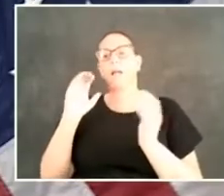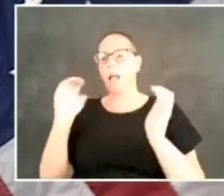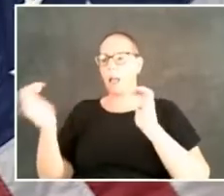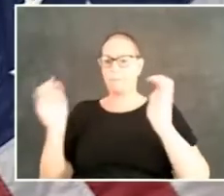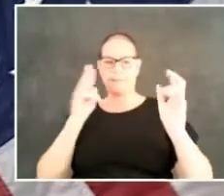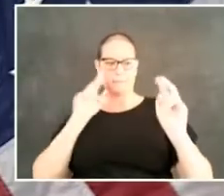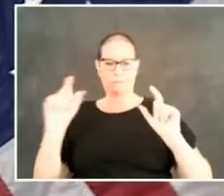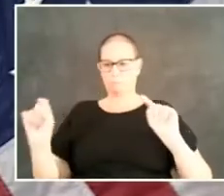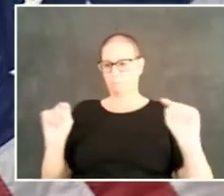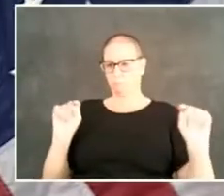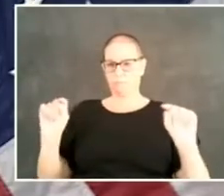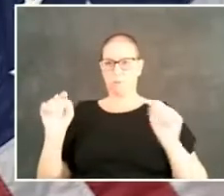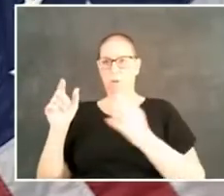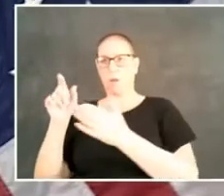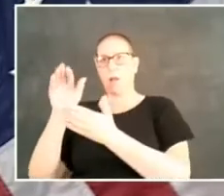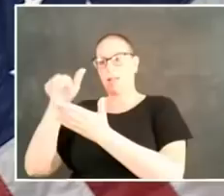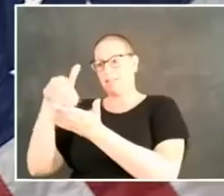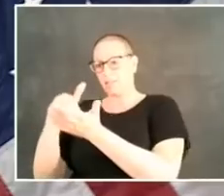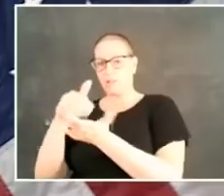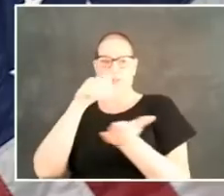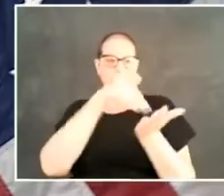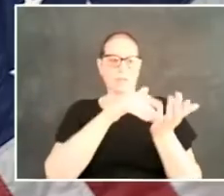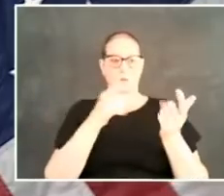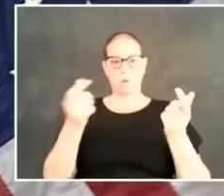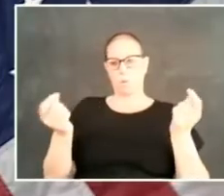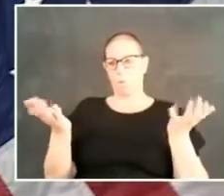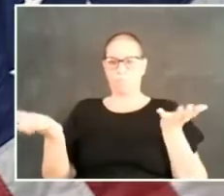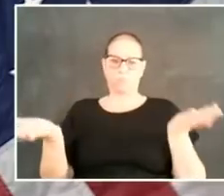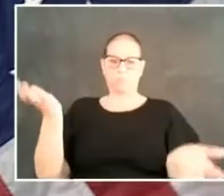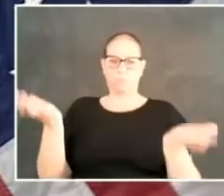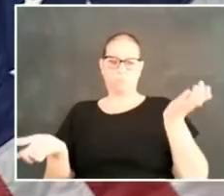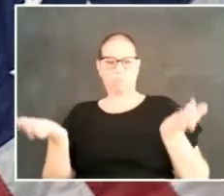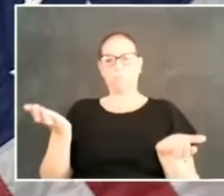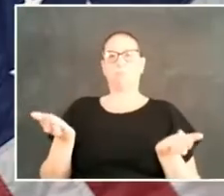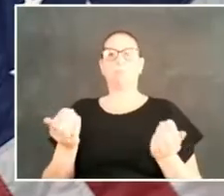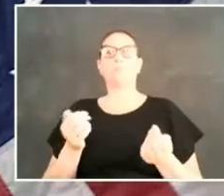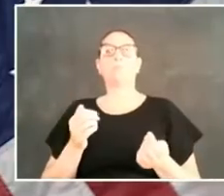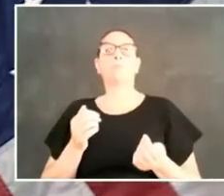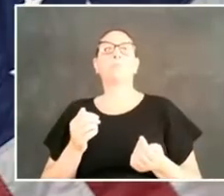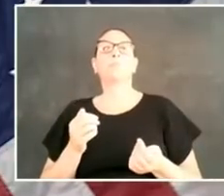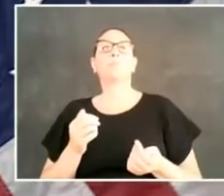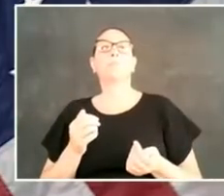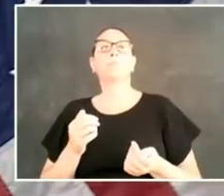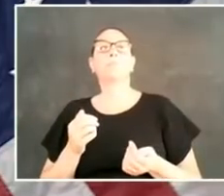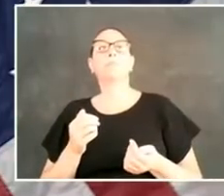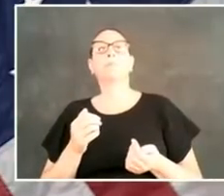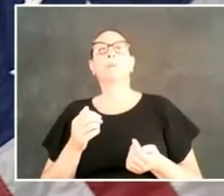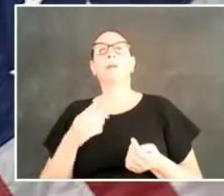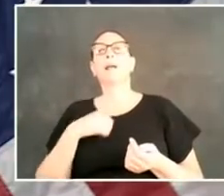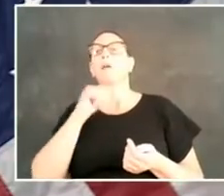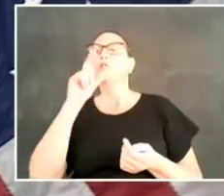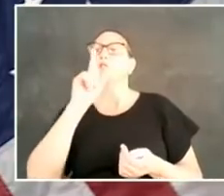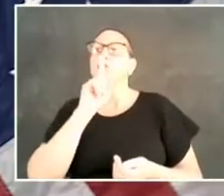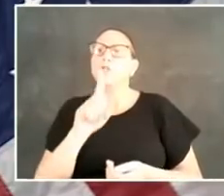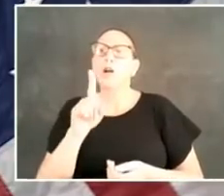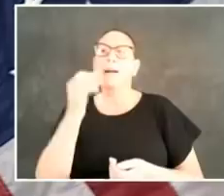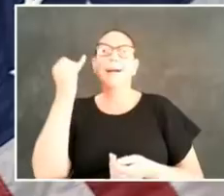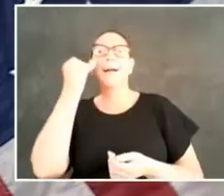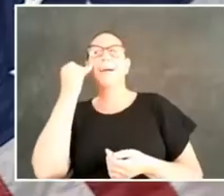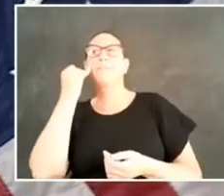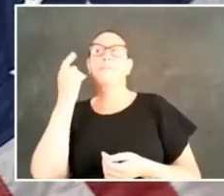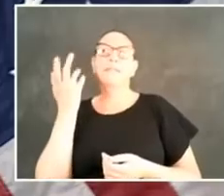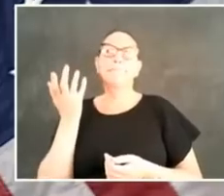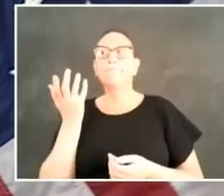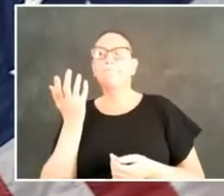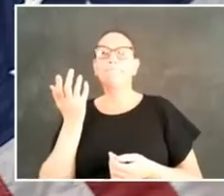out data by individuals and their own demographics, I'm not sure we're structured for that right now. I'll have the team get back to you on that.